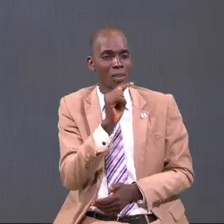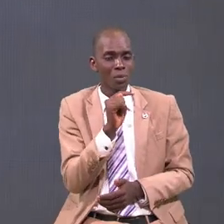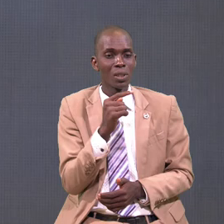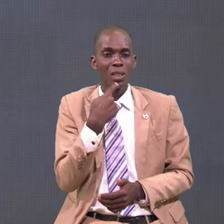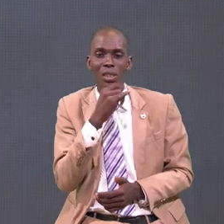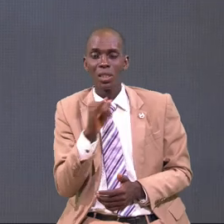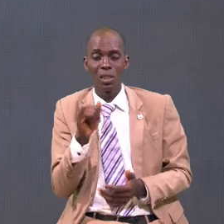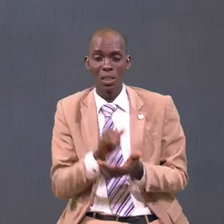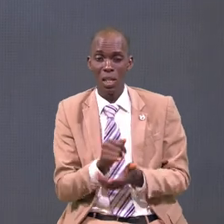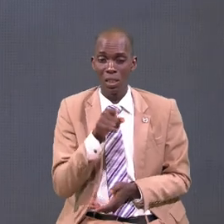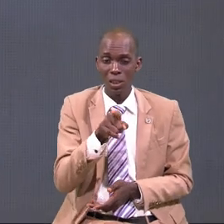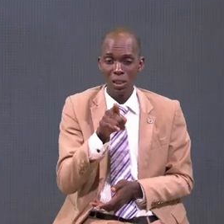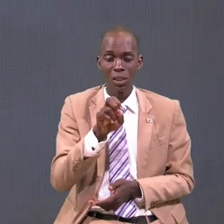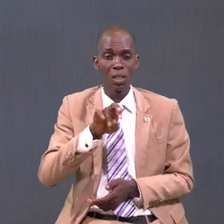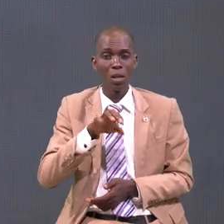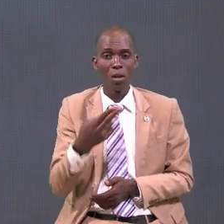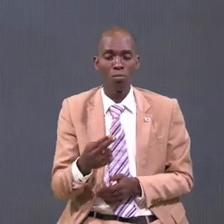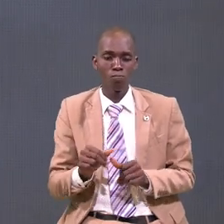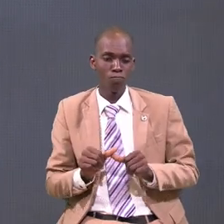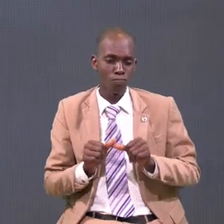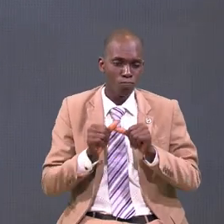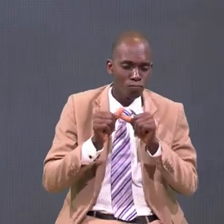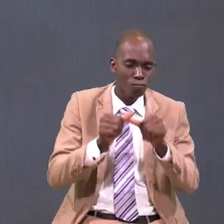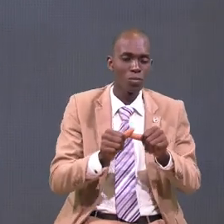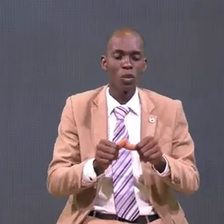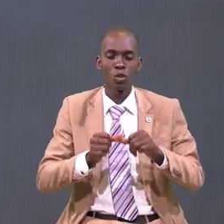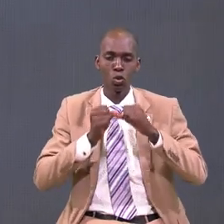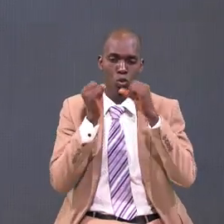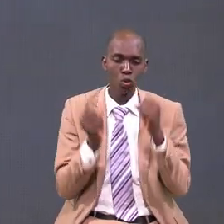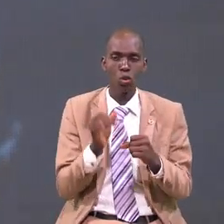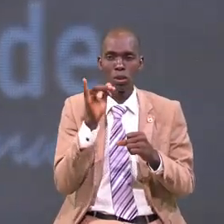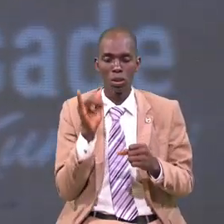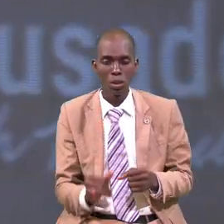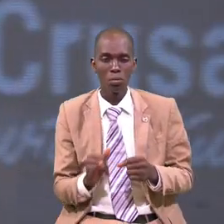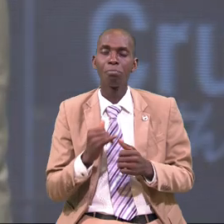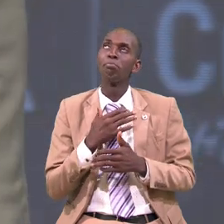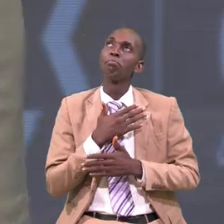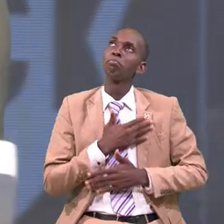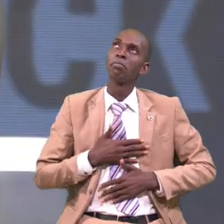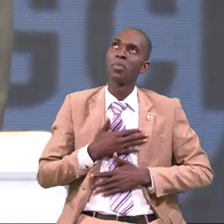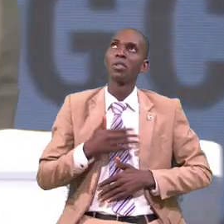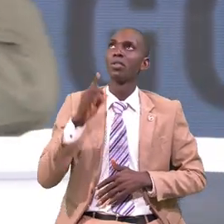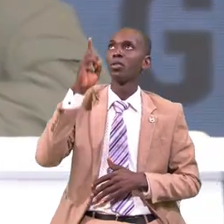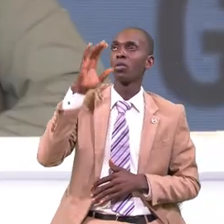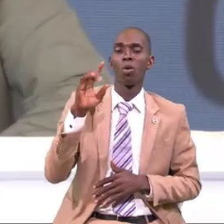and firmly and uncompromisingly he pleased God.